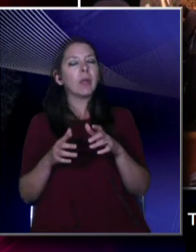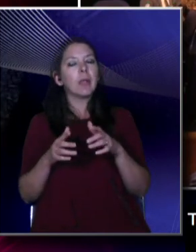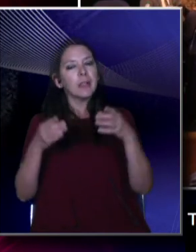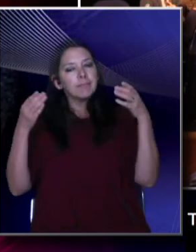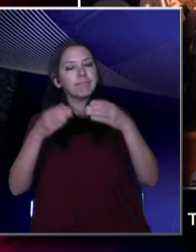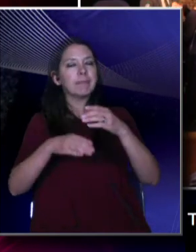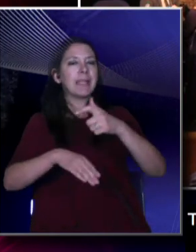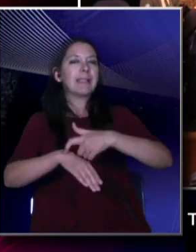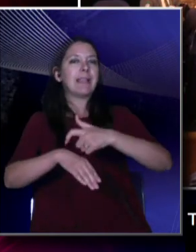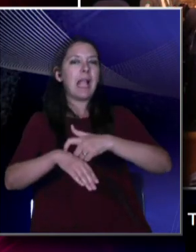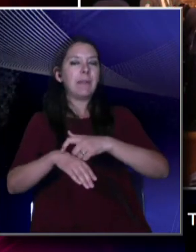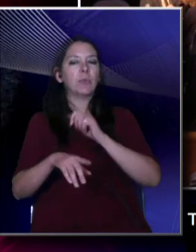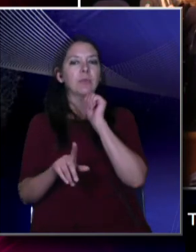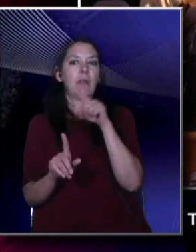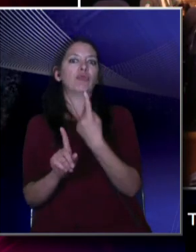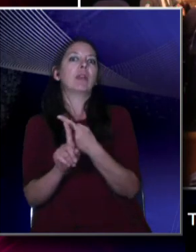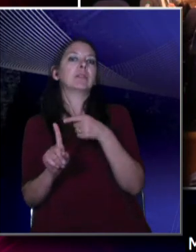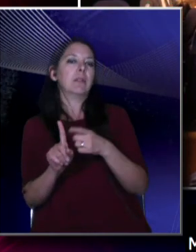well?